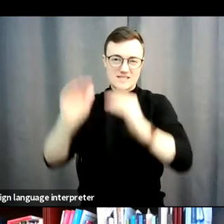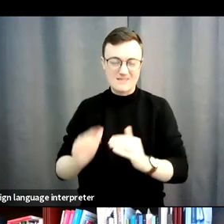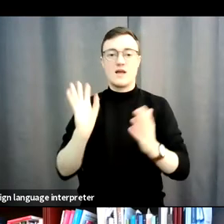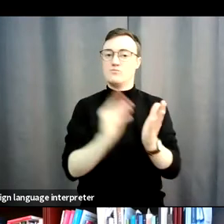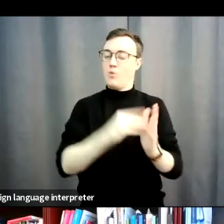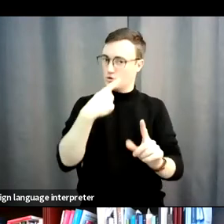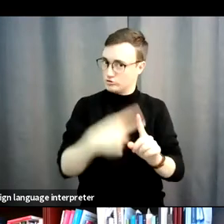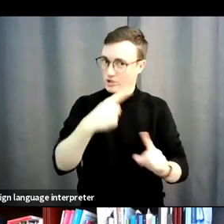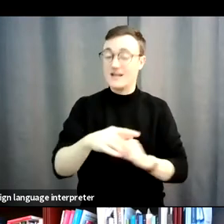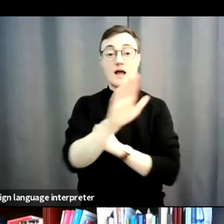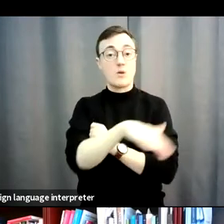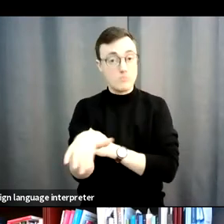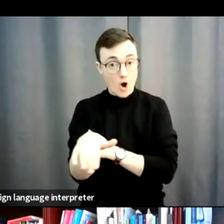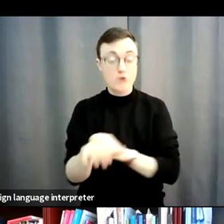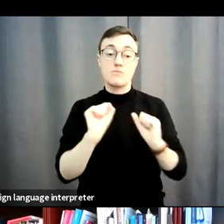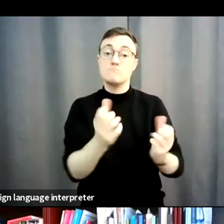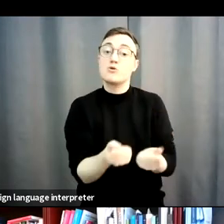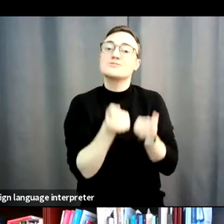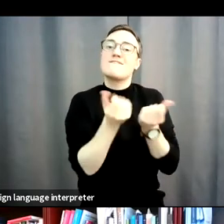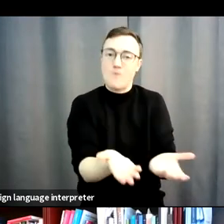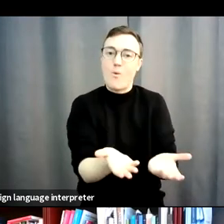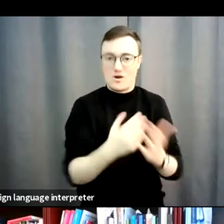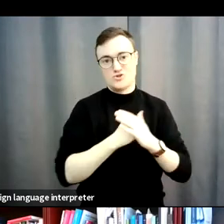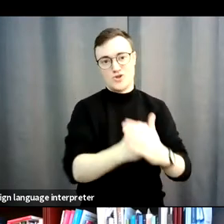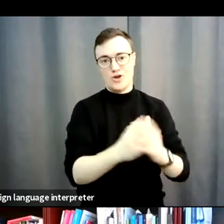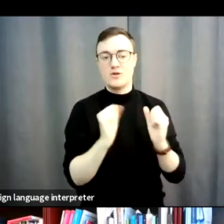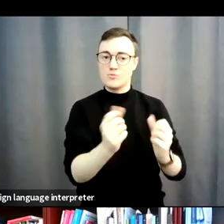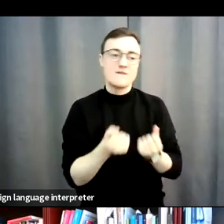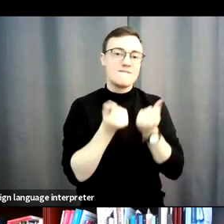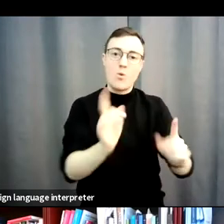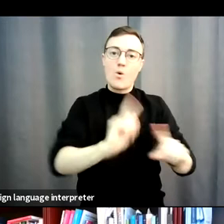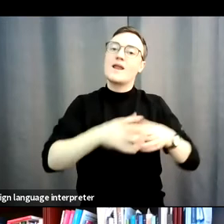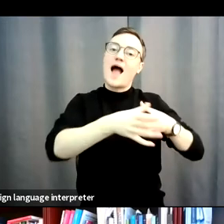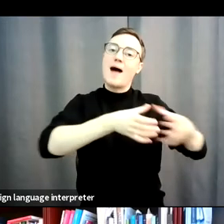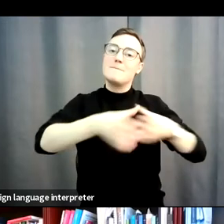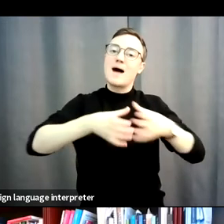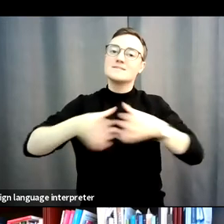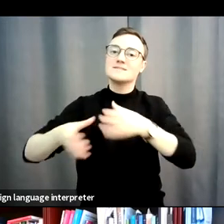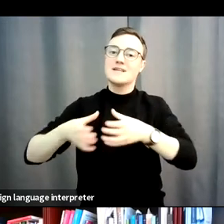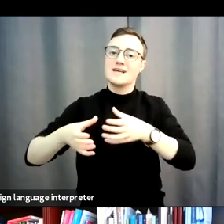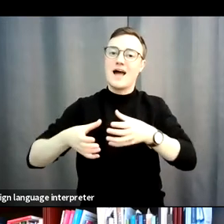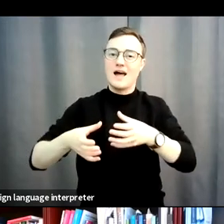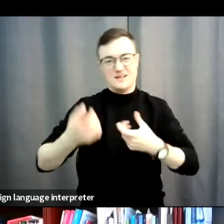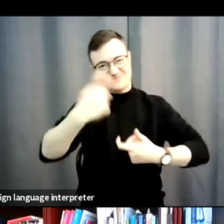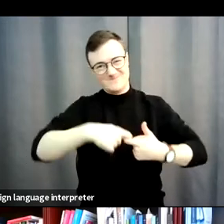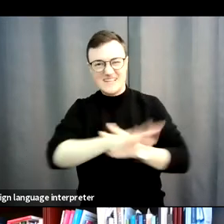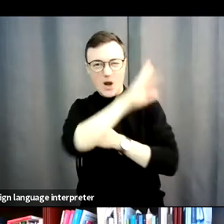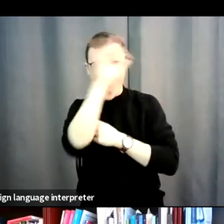that children have to be provided with disability and age appropriate assistance to realize their